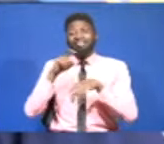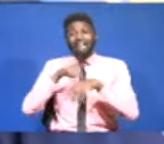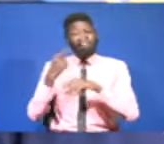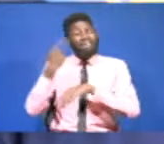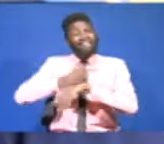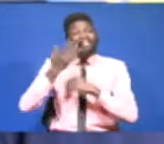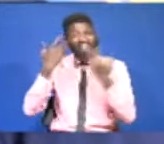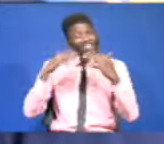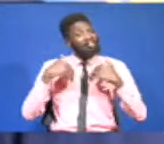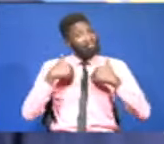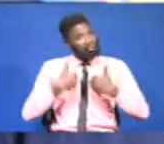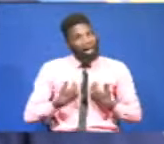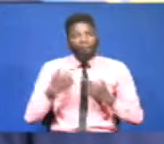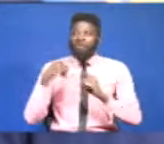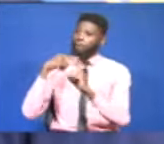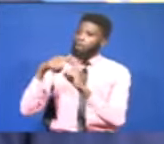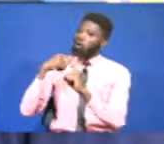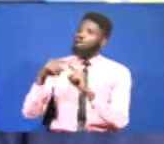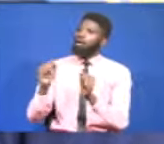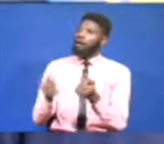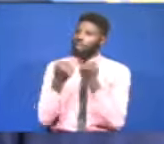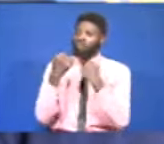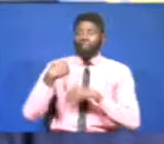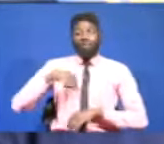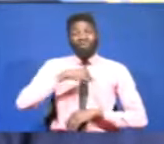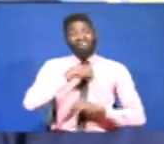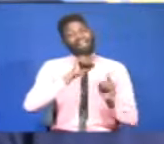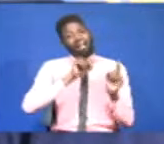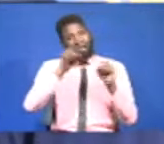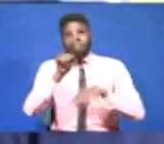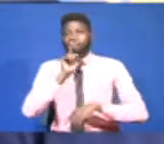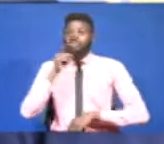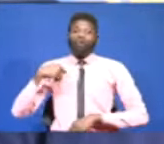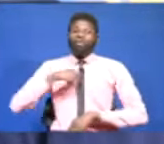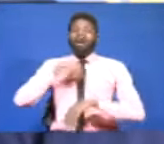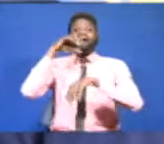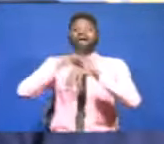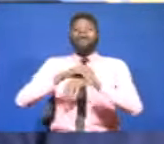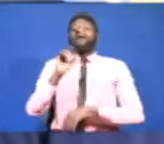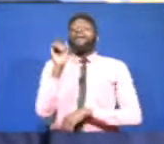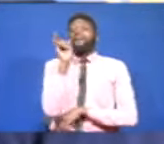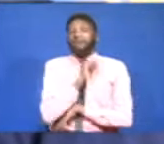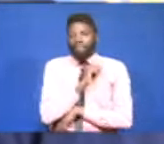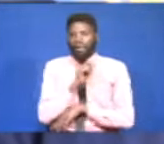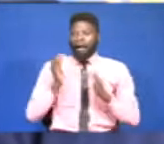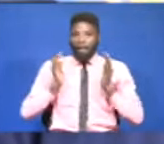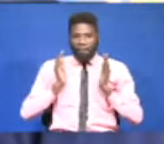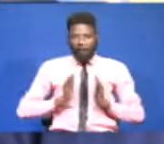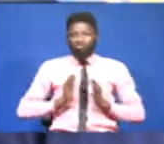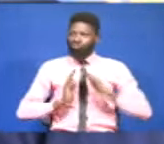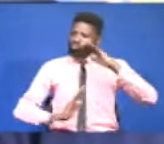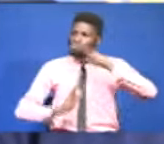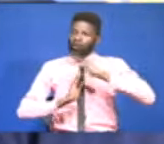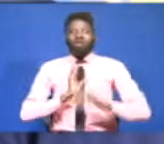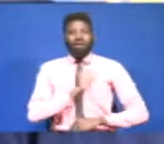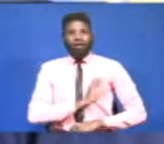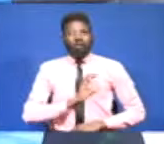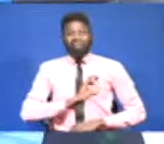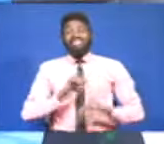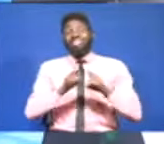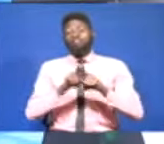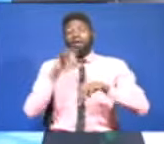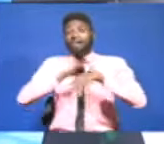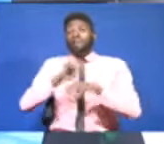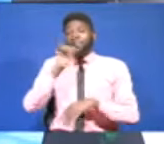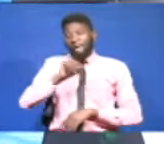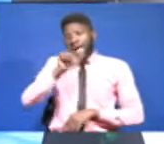out. And we all went, there he is, we have a lead. So after we got Cloud, then getting the other characters was quite easy.